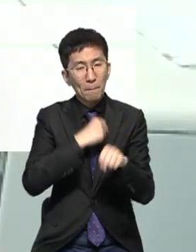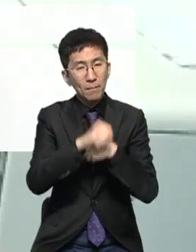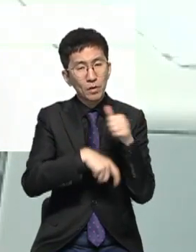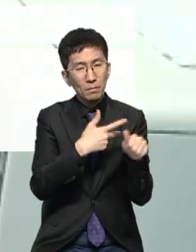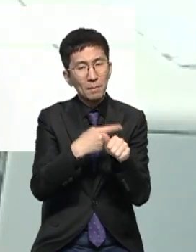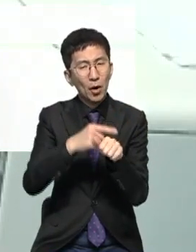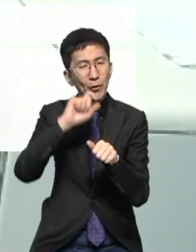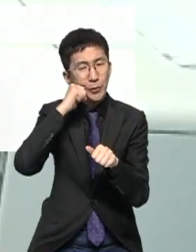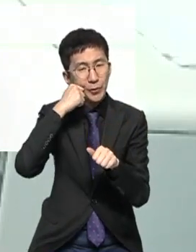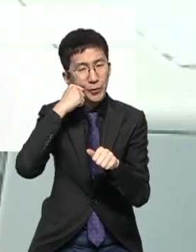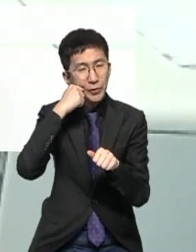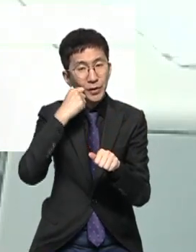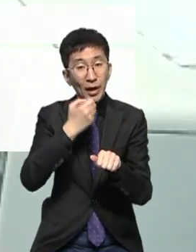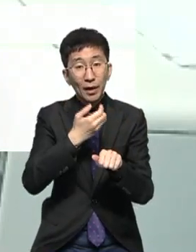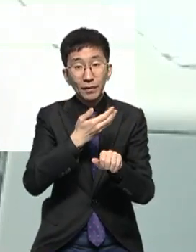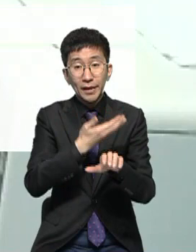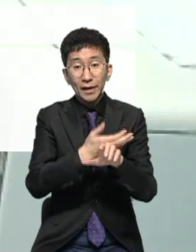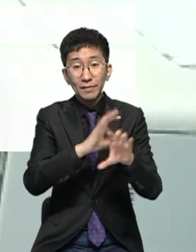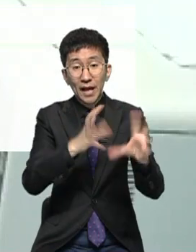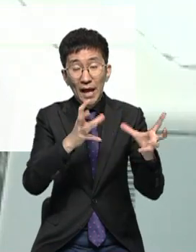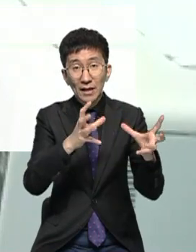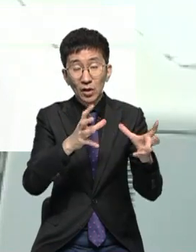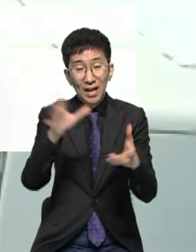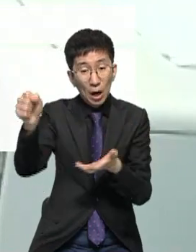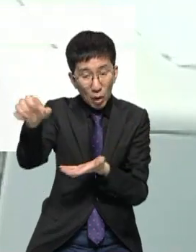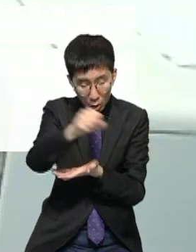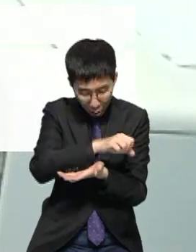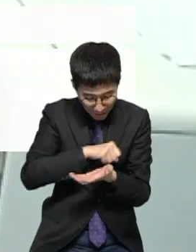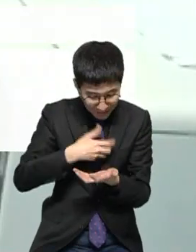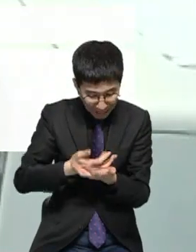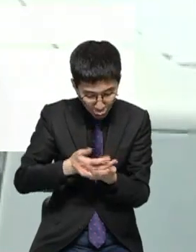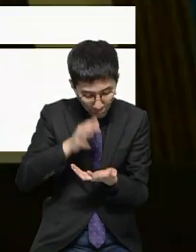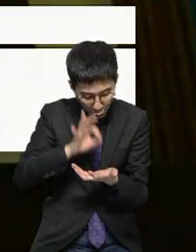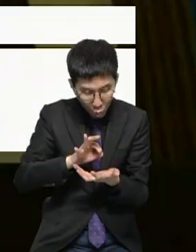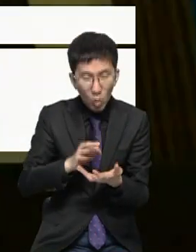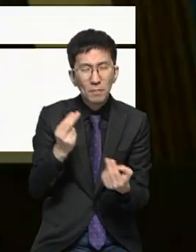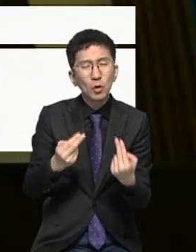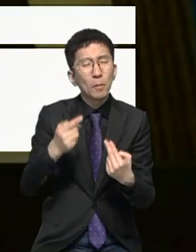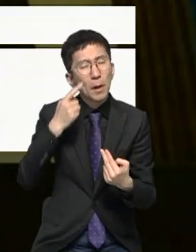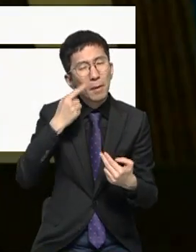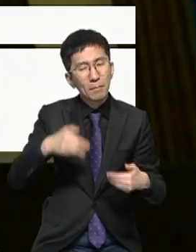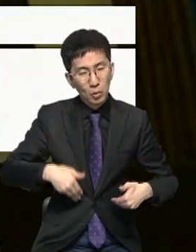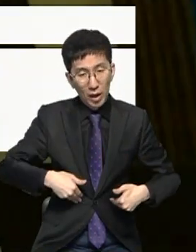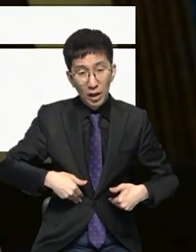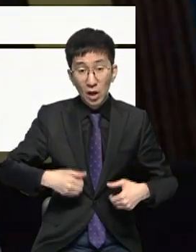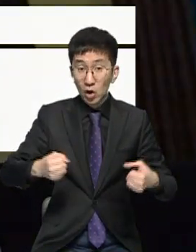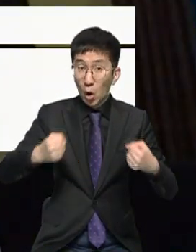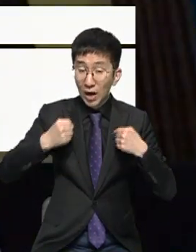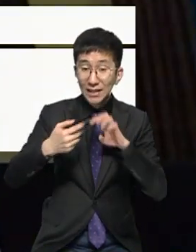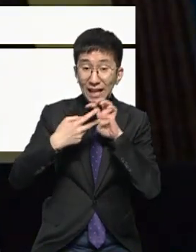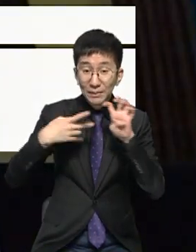especially epidemiology data from various countries. Perfectly healthy